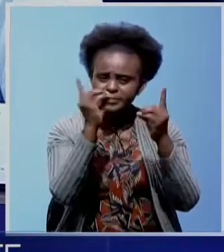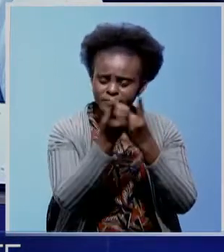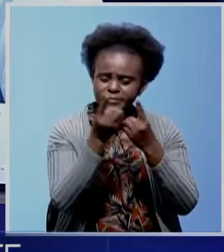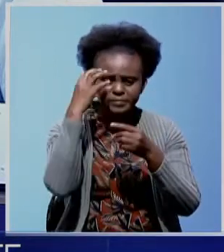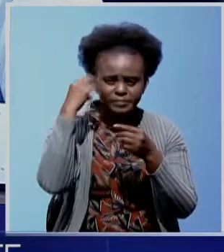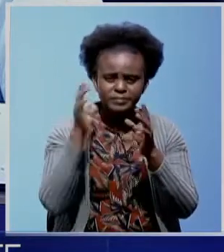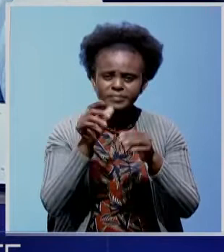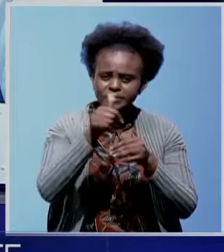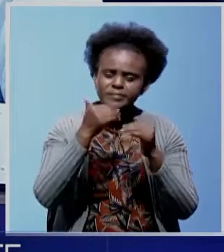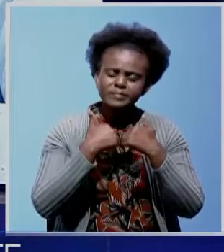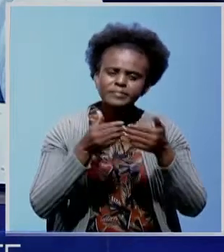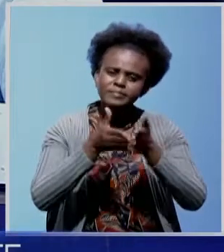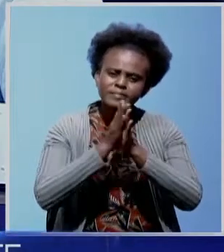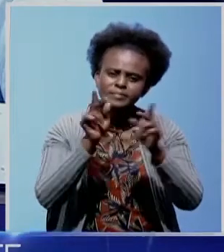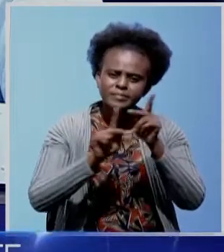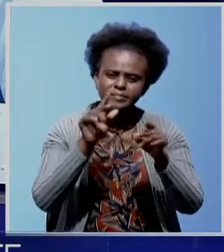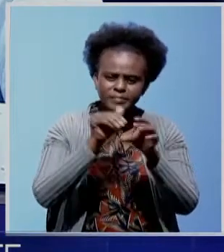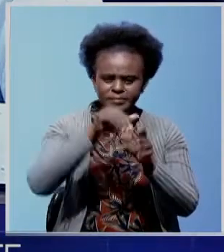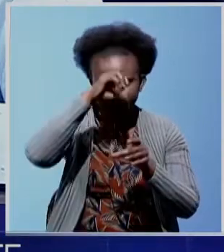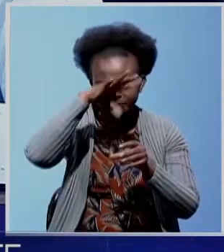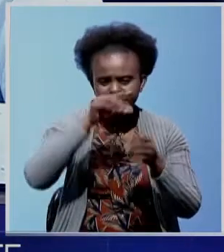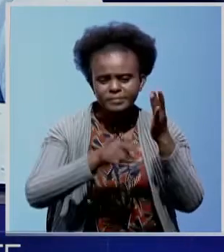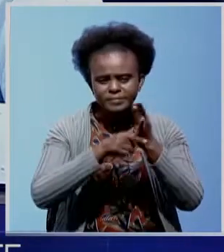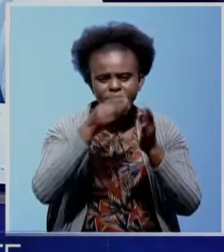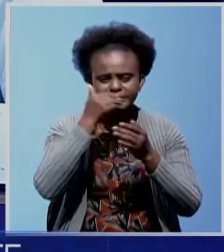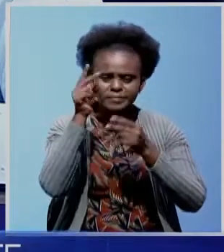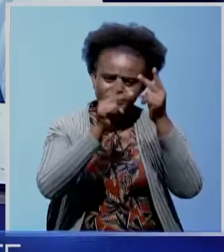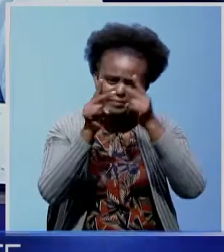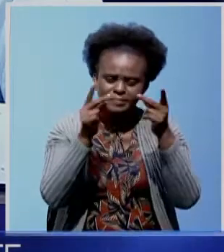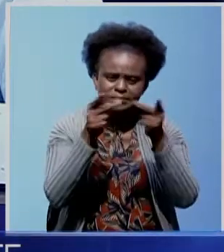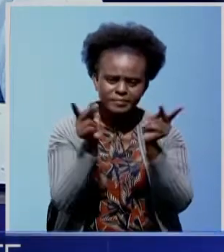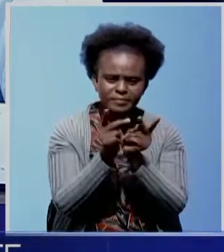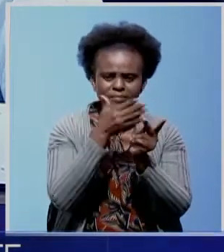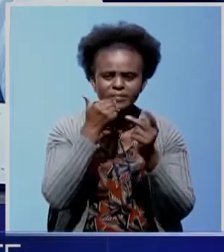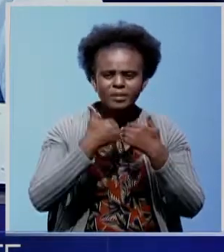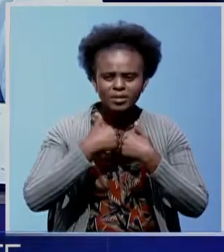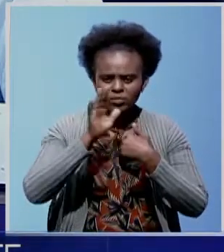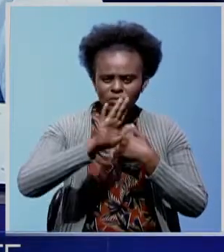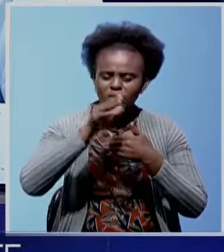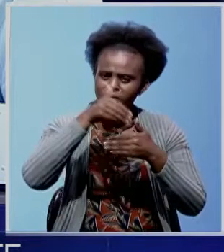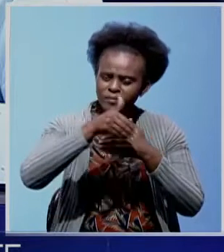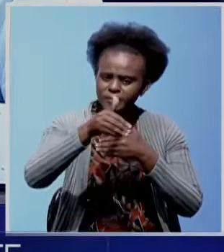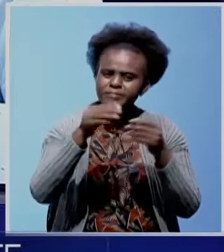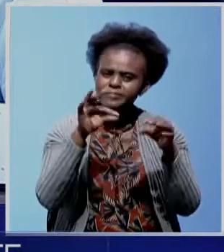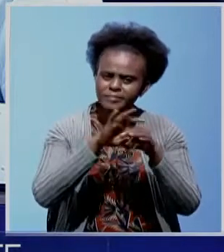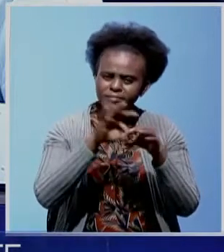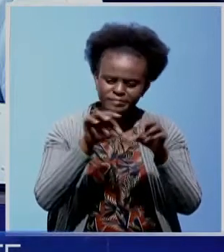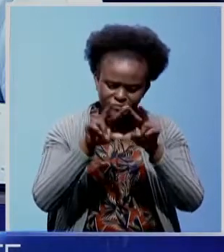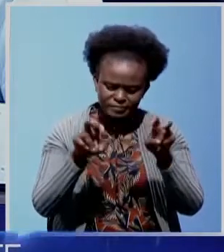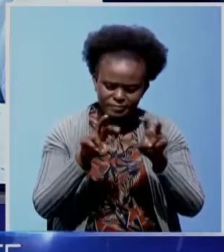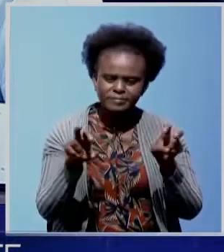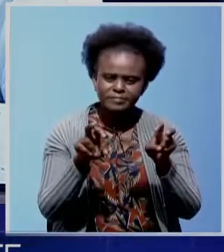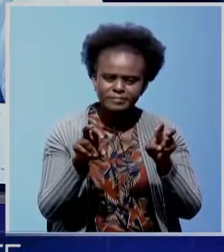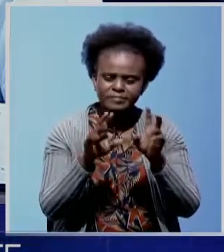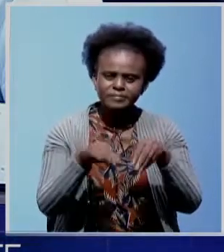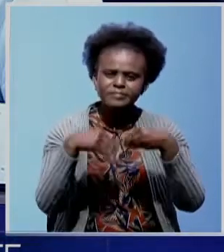has since appealed to residents in the mining town to visit polling stations to have their voters' cards verified. Inspection of the